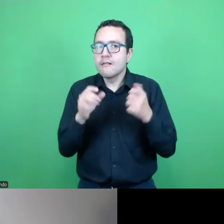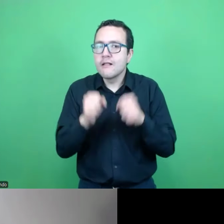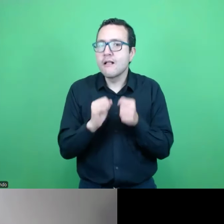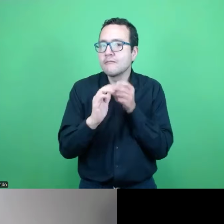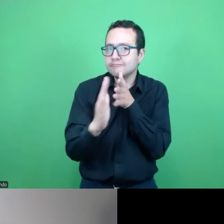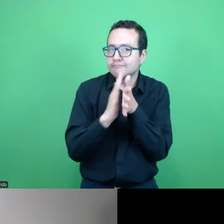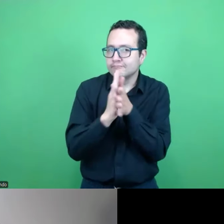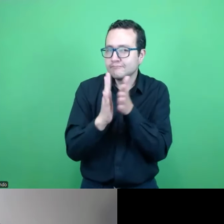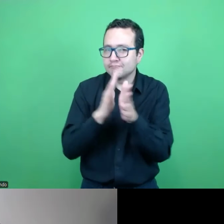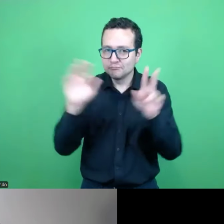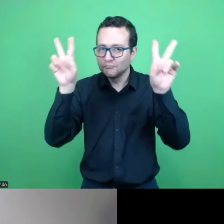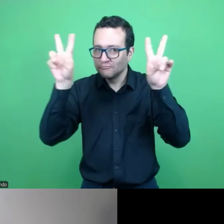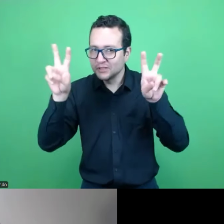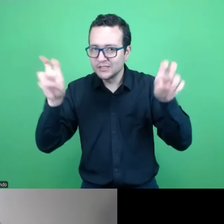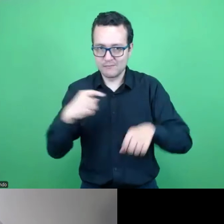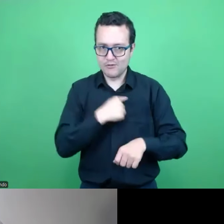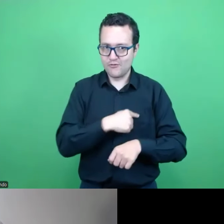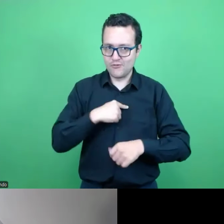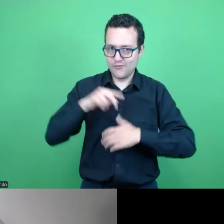away.